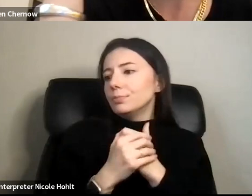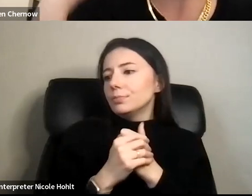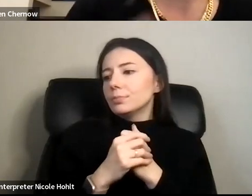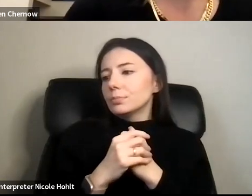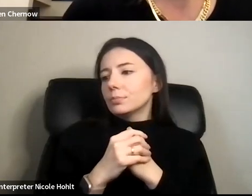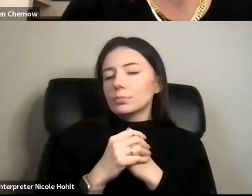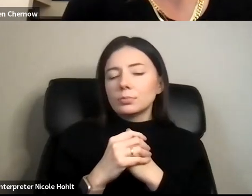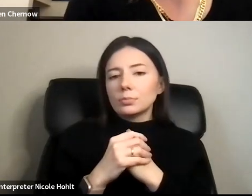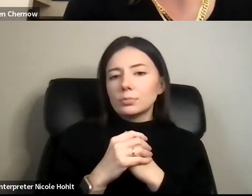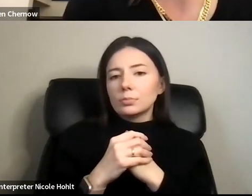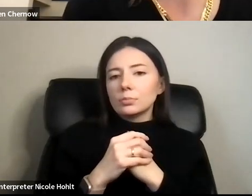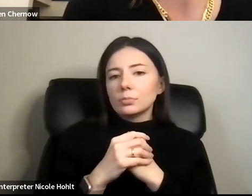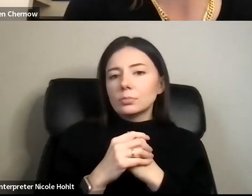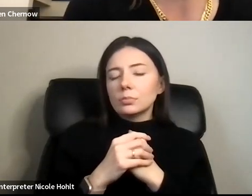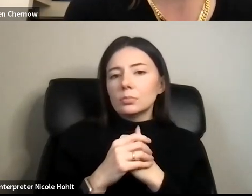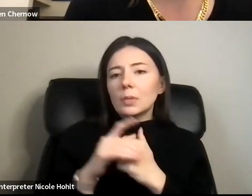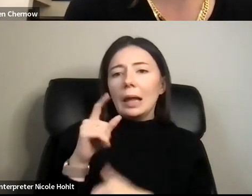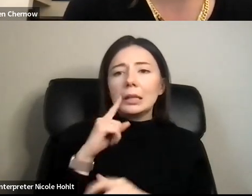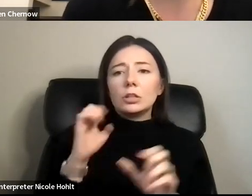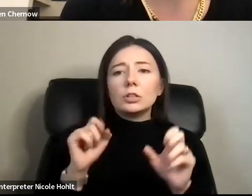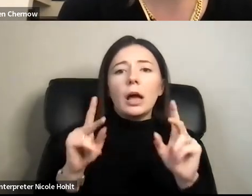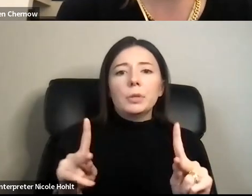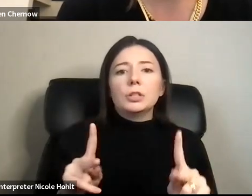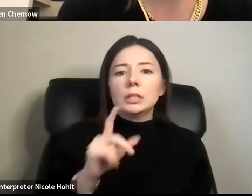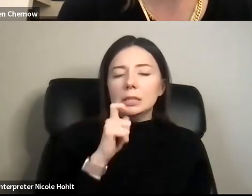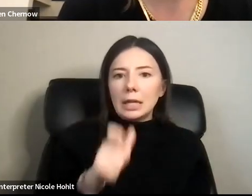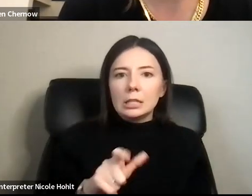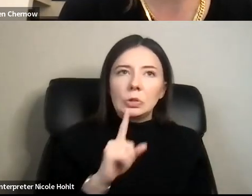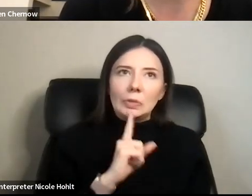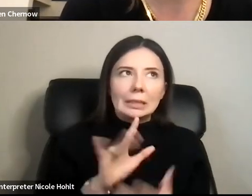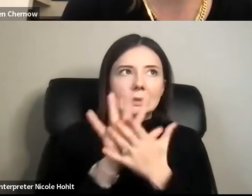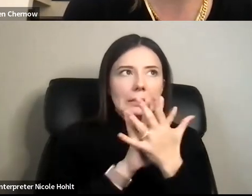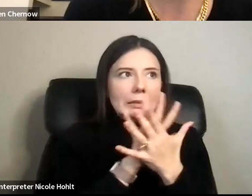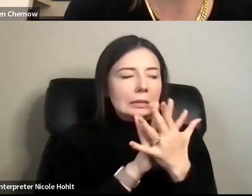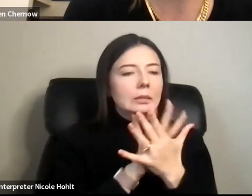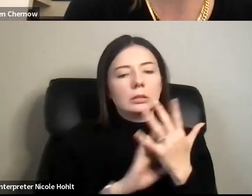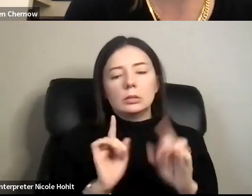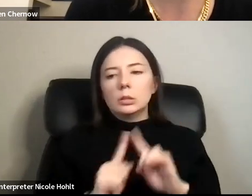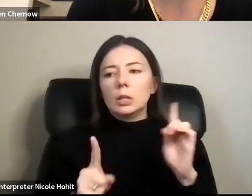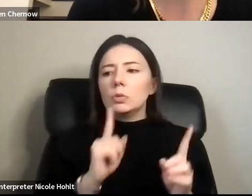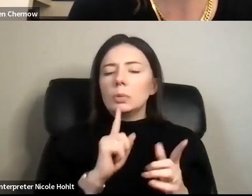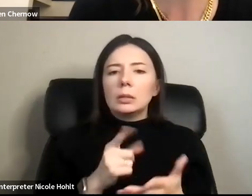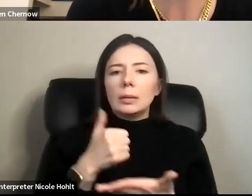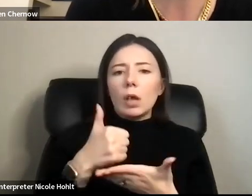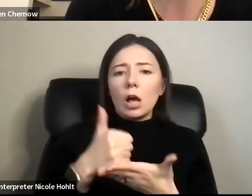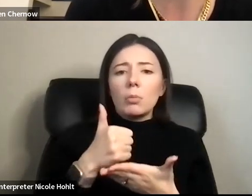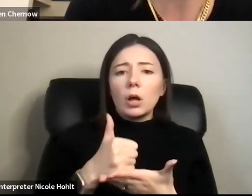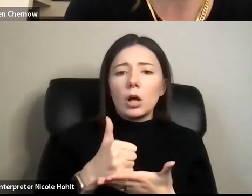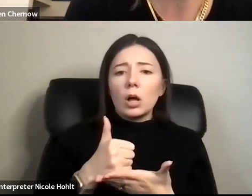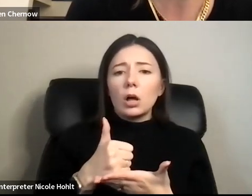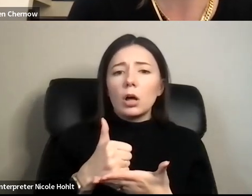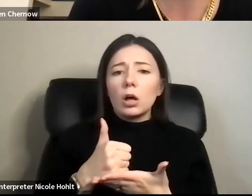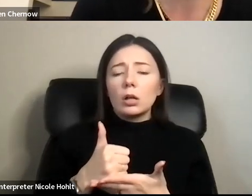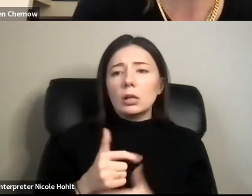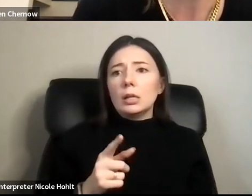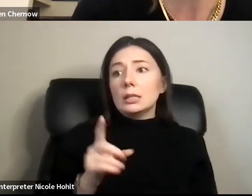I think there's certainly opportunities, and not to be like super vague, but I think it would be helpful to just like, I think spaces like this are